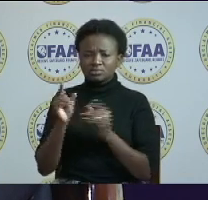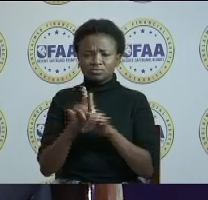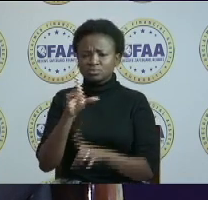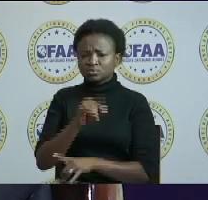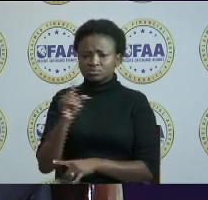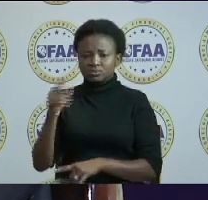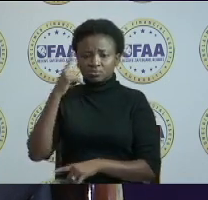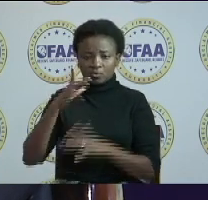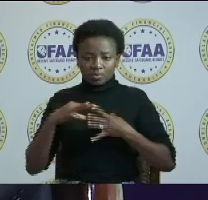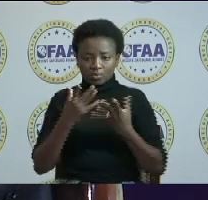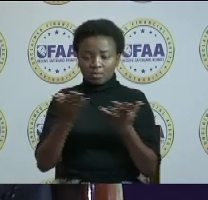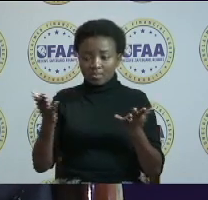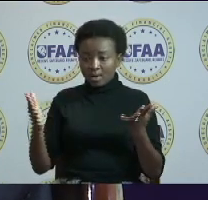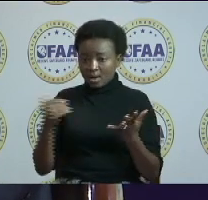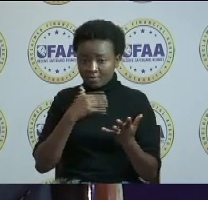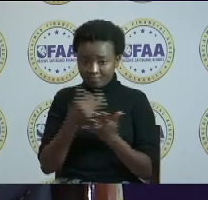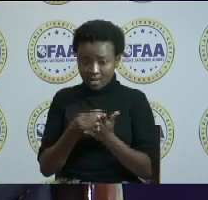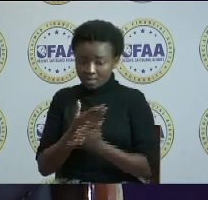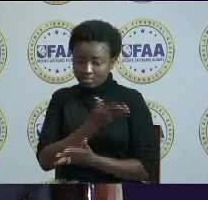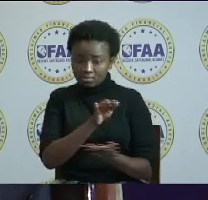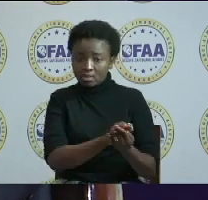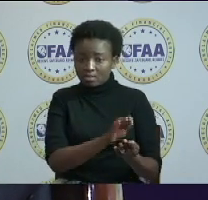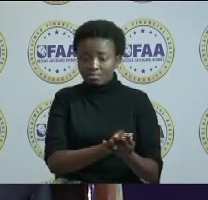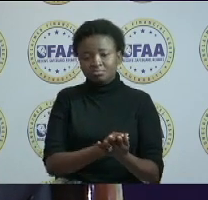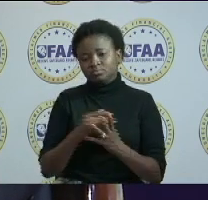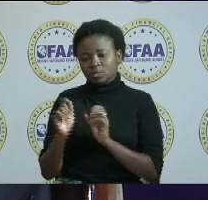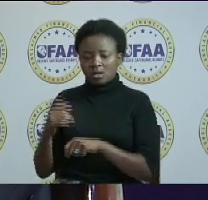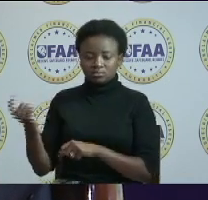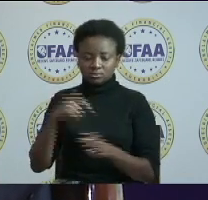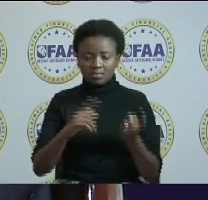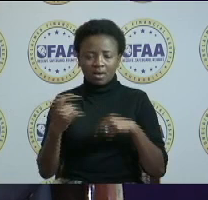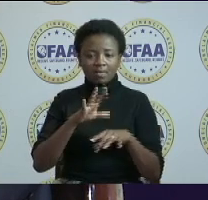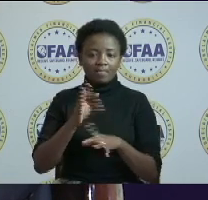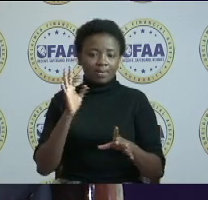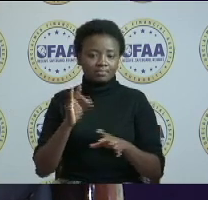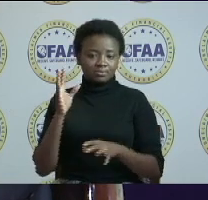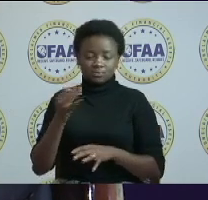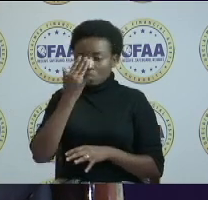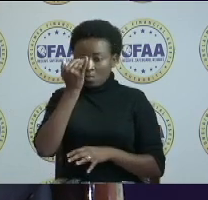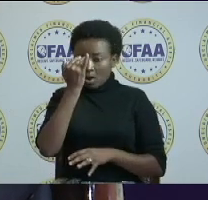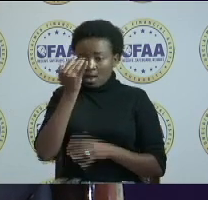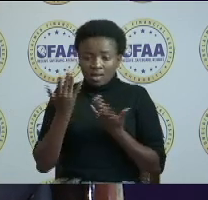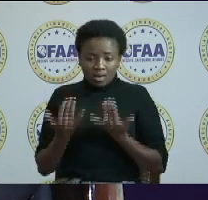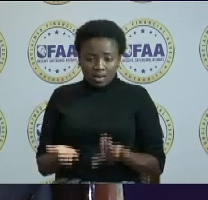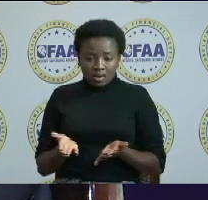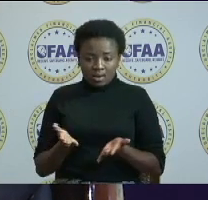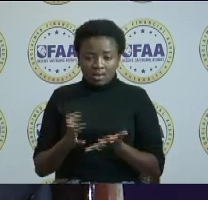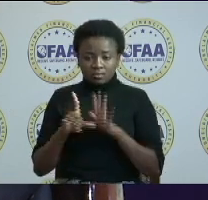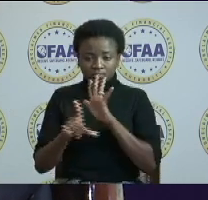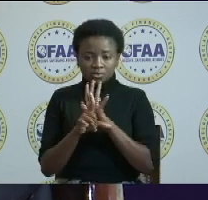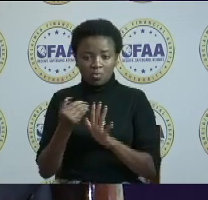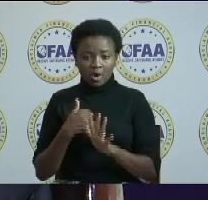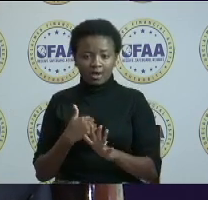claimants to claim their money. As you heard our guest of honor alluding to, the current piece of legislation we have